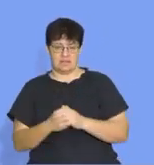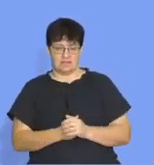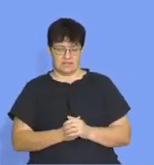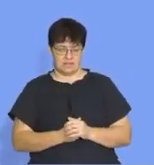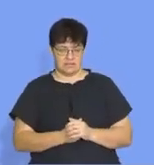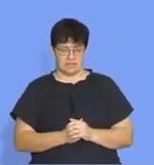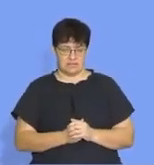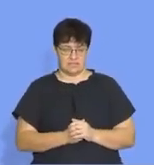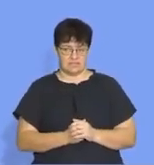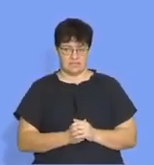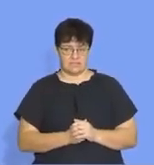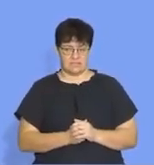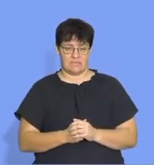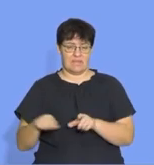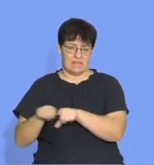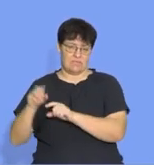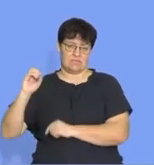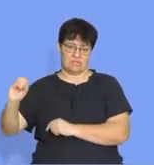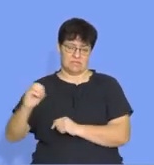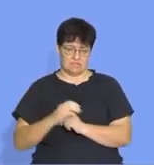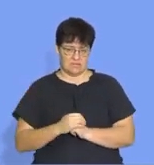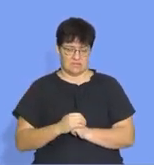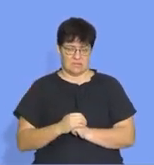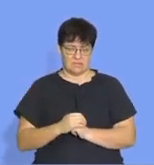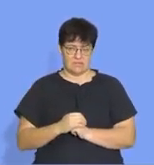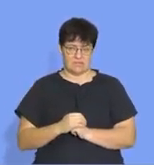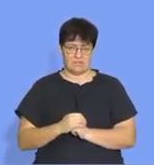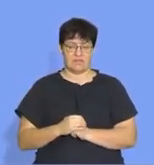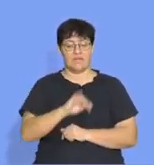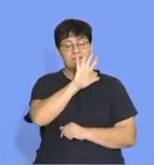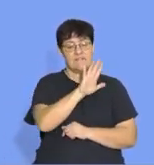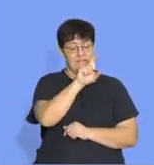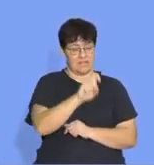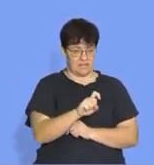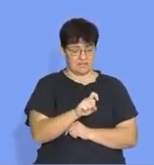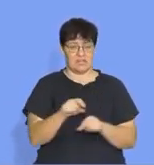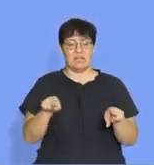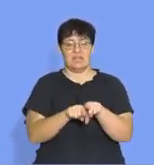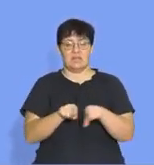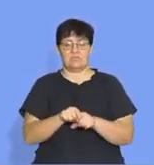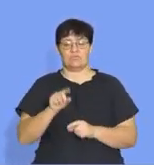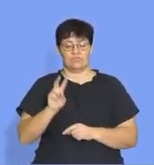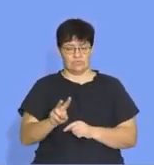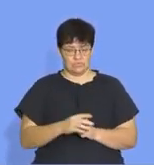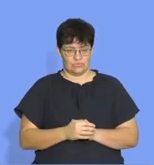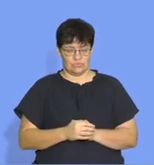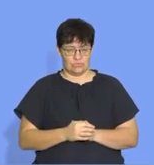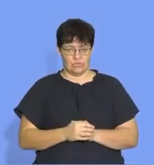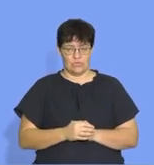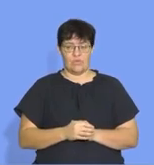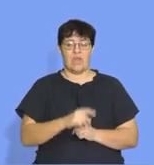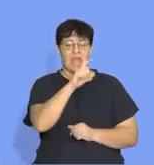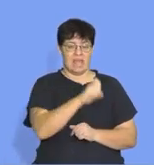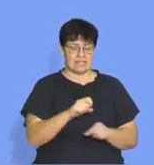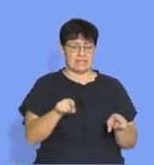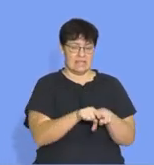minus equal to 0. And I will have 5x is equals to 2. And then my x will be equals